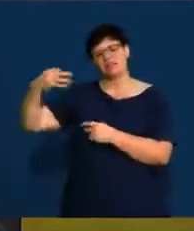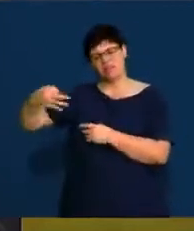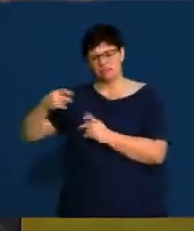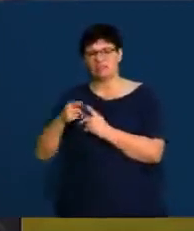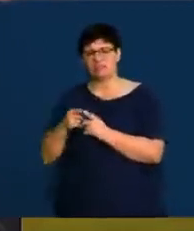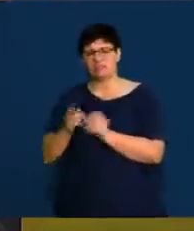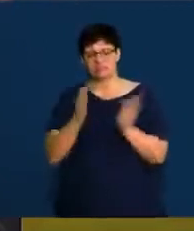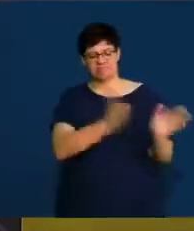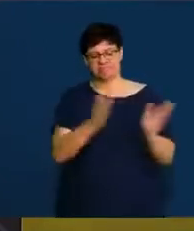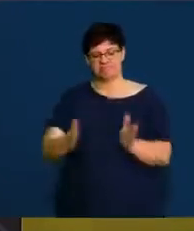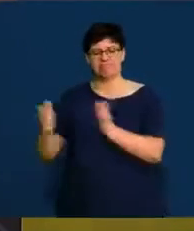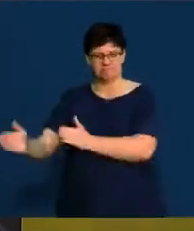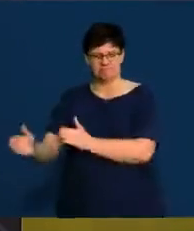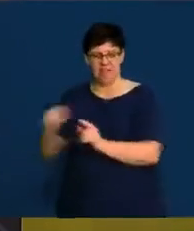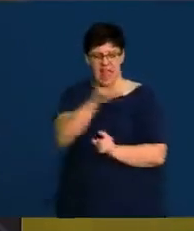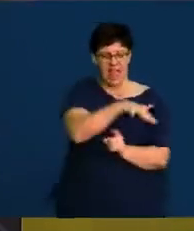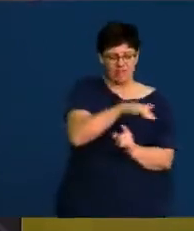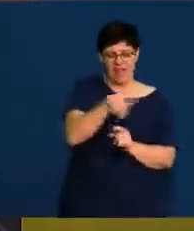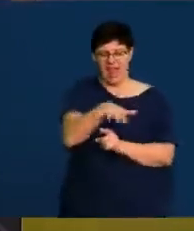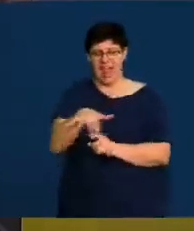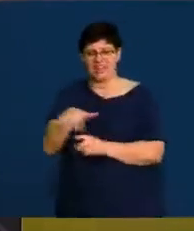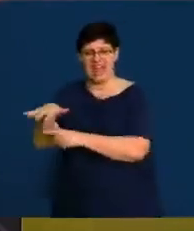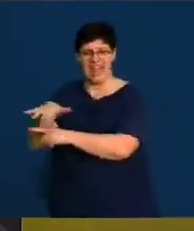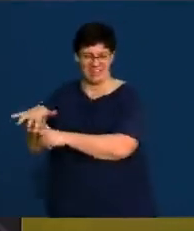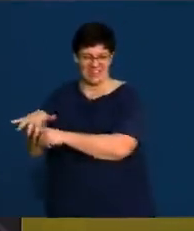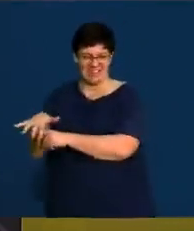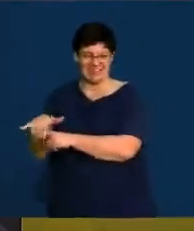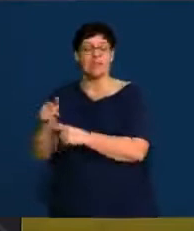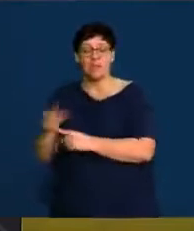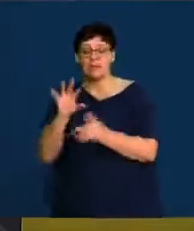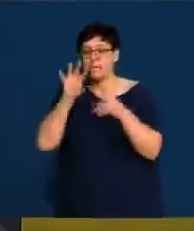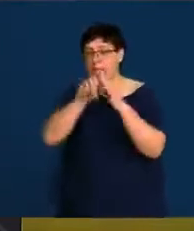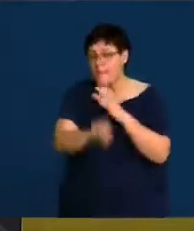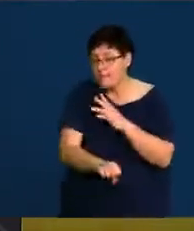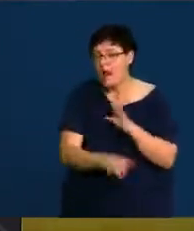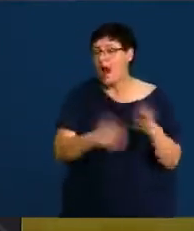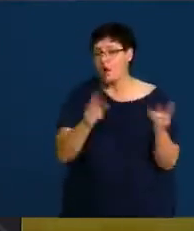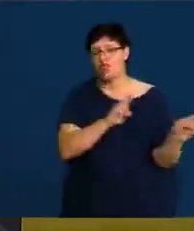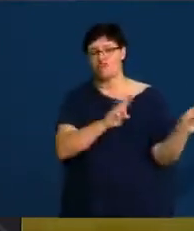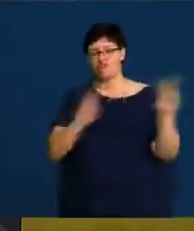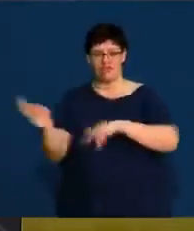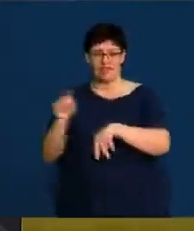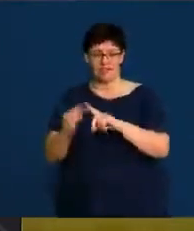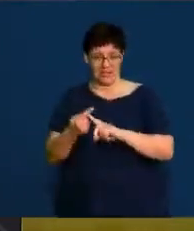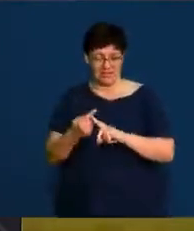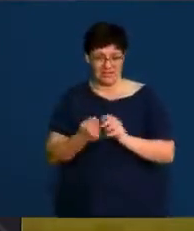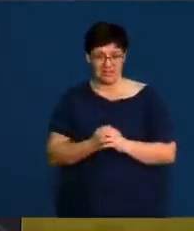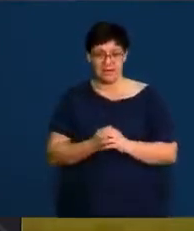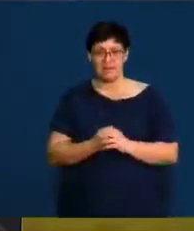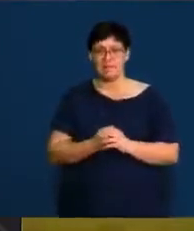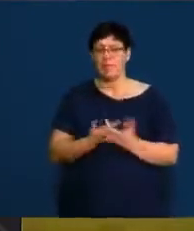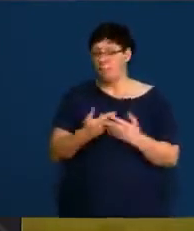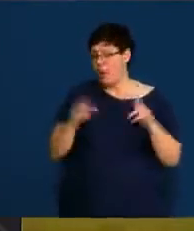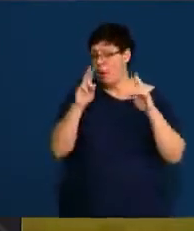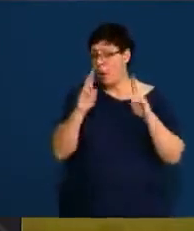map is important. And you should be able to locate it using the reference points on the map. So I